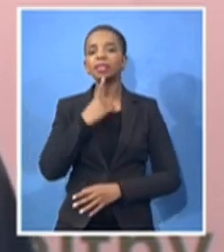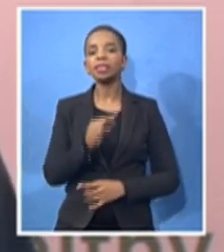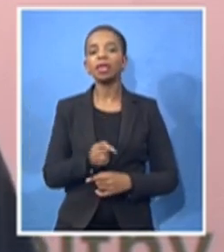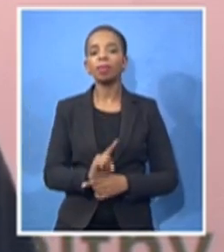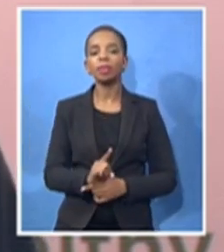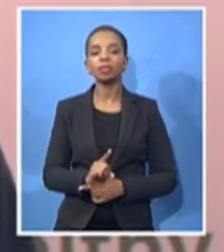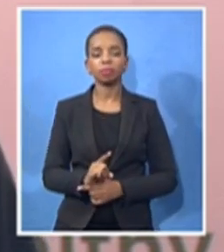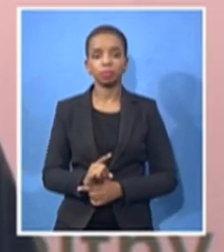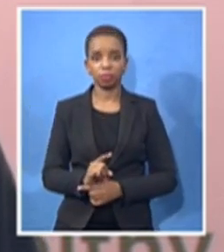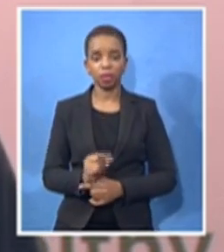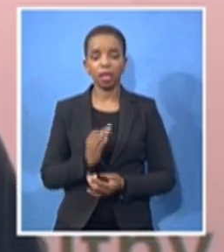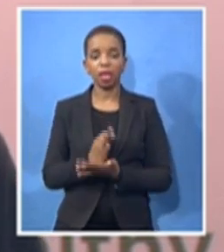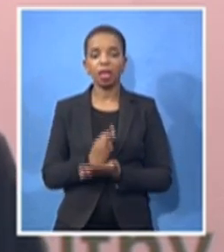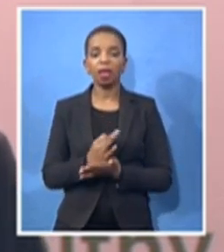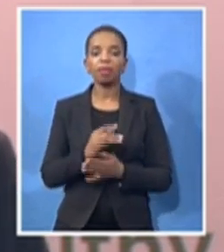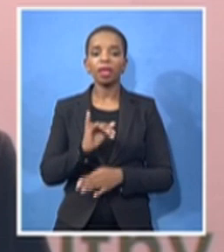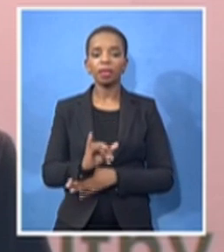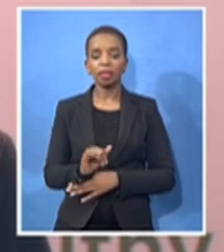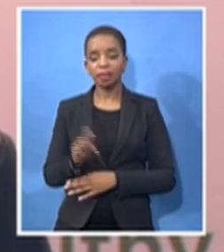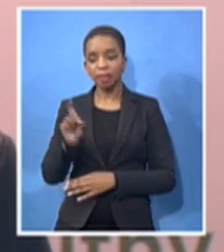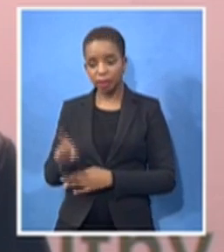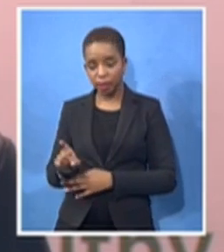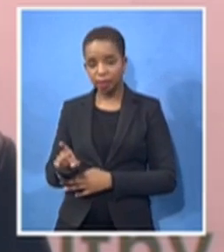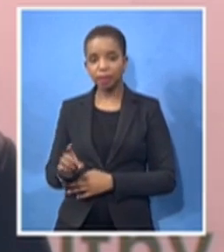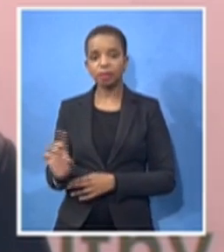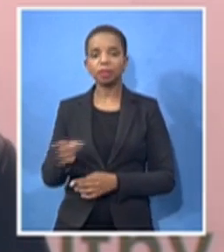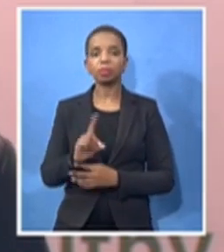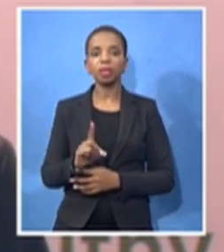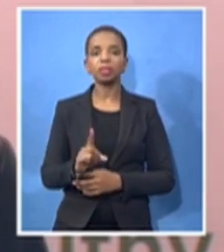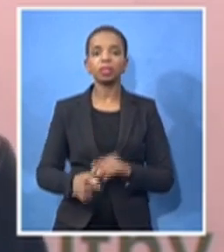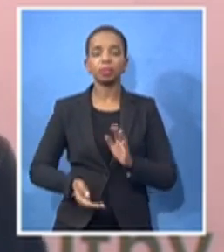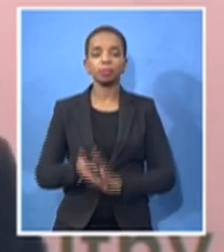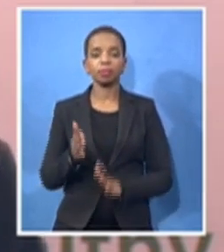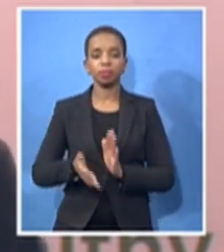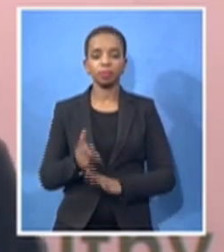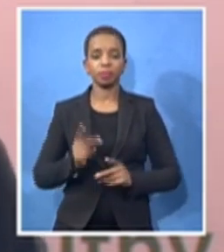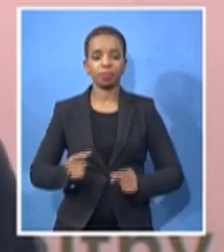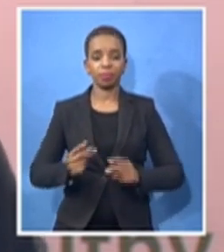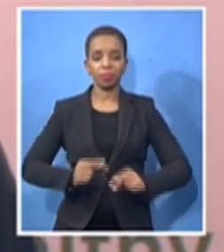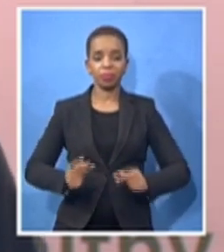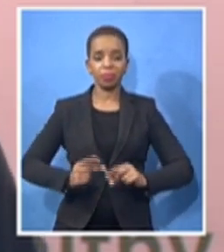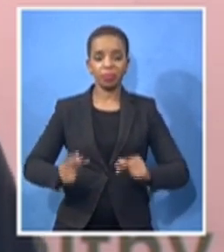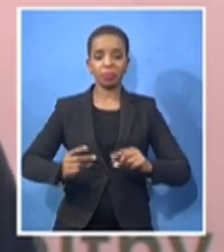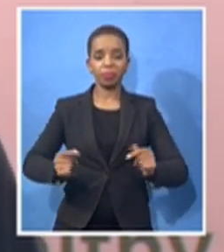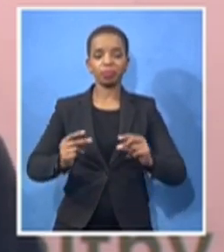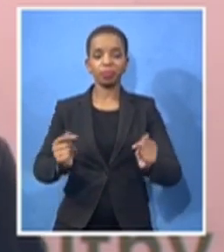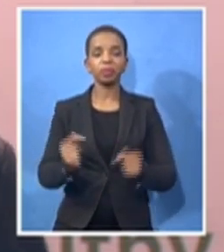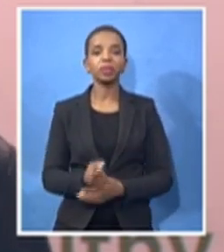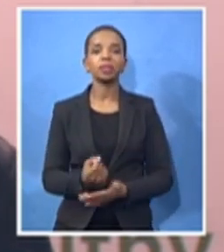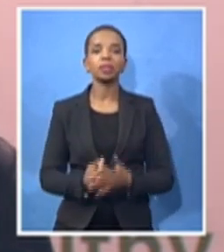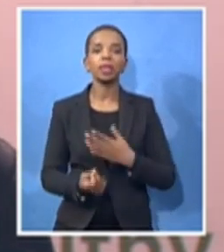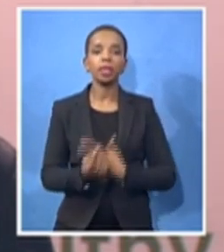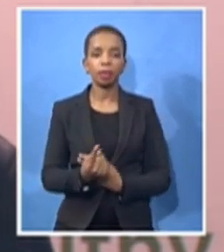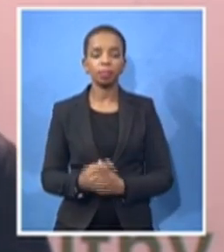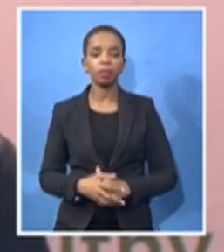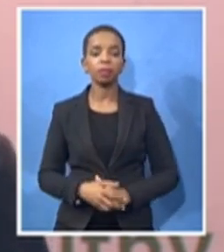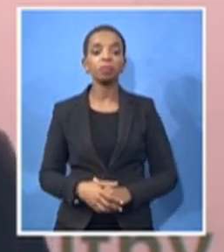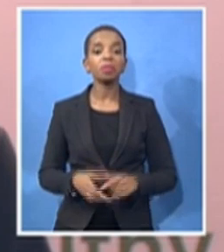marathon. It is not a sprint. It's a marathon. We're going to be in it for some time. We're just